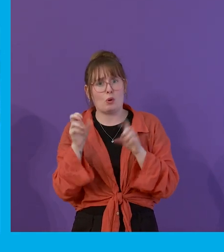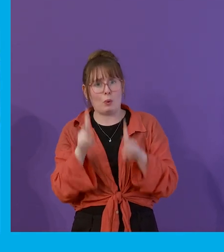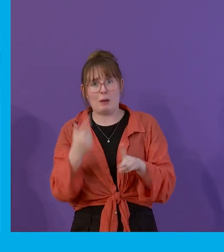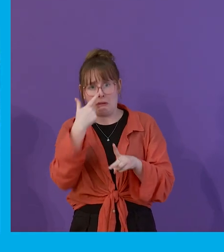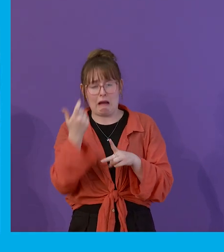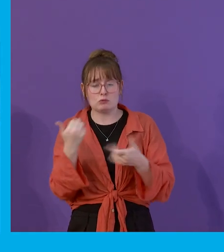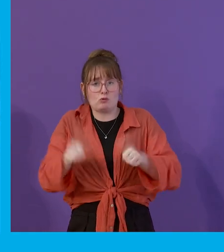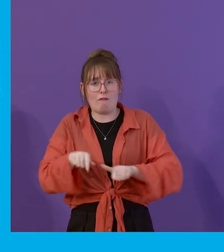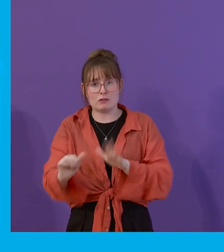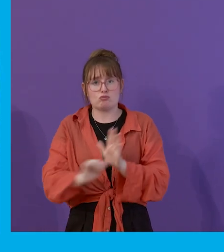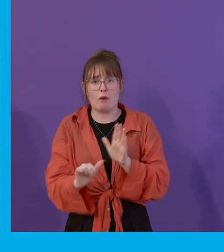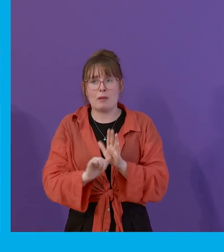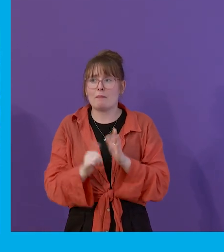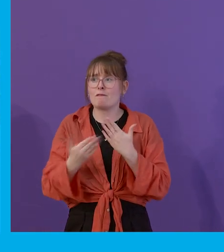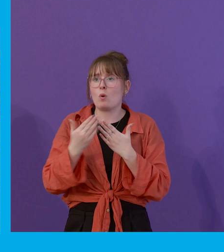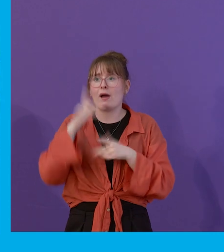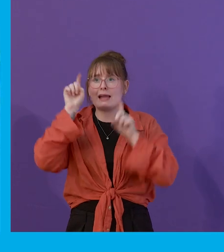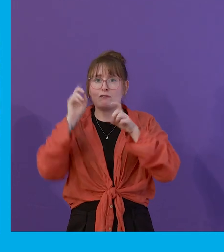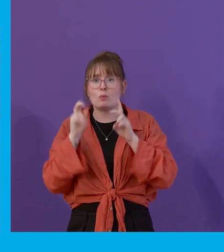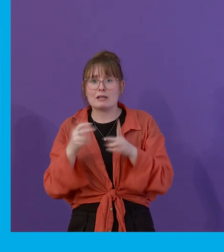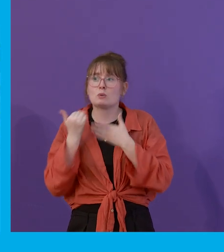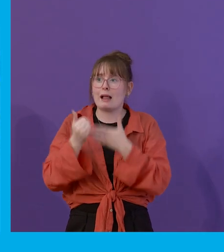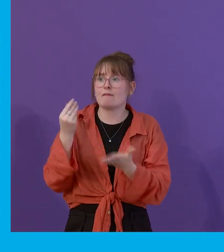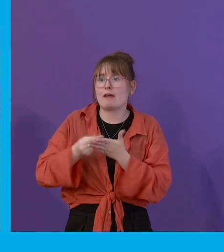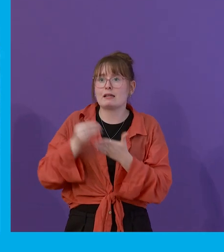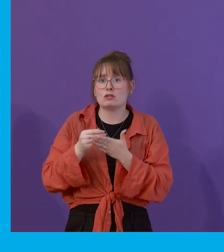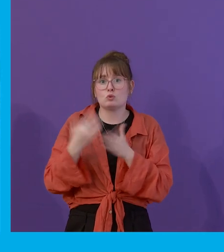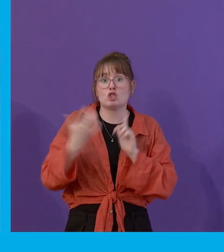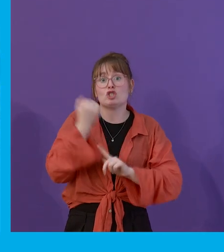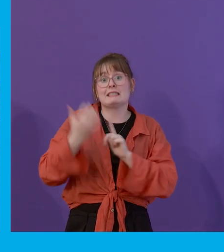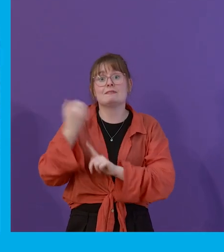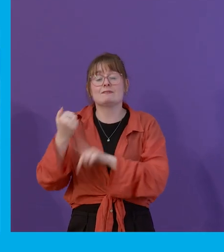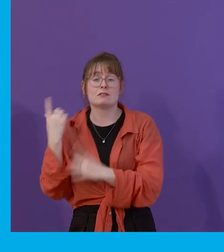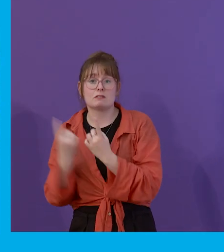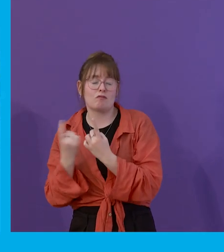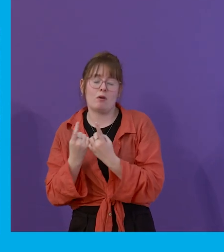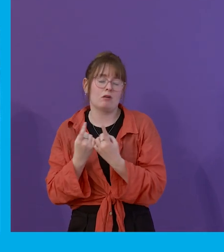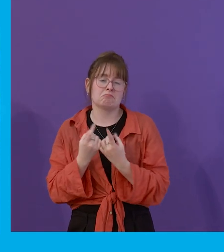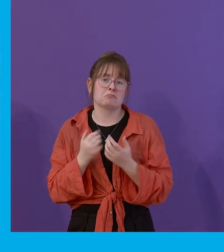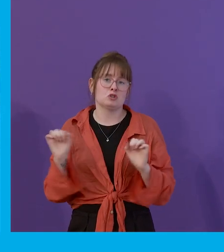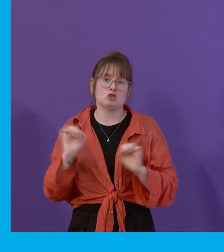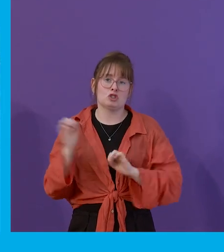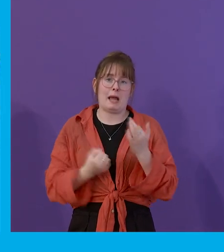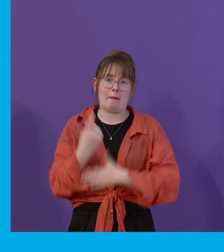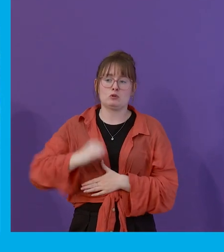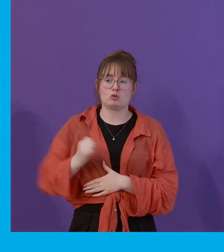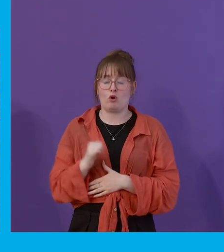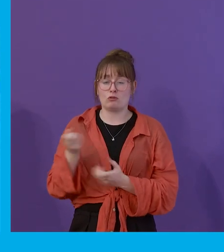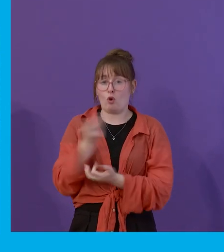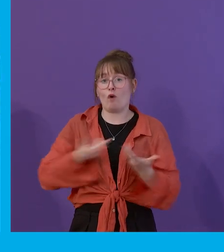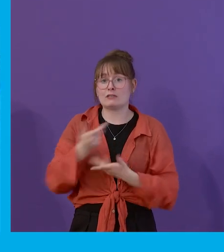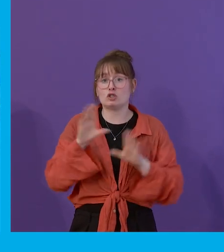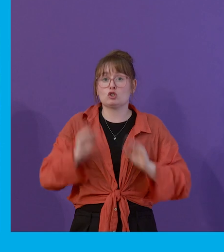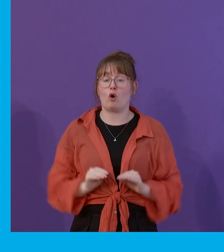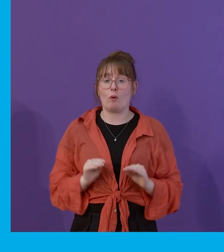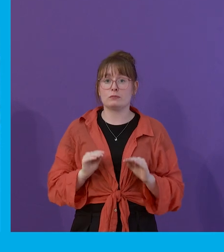this and think about innovative ways of blended finance to achieve outcomes. But we don't really get into that very often in Scotland. The conversation stops at quite a